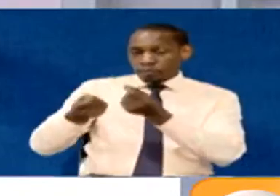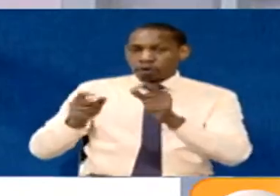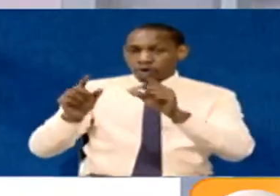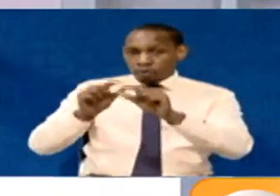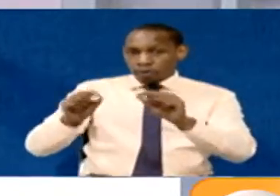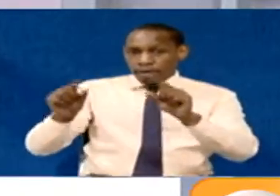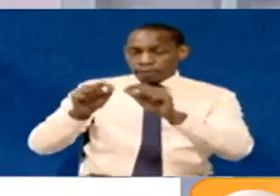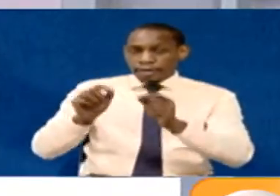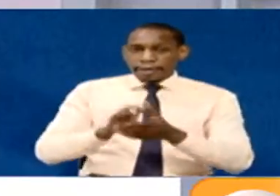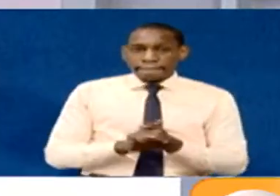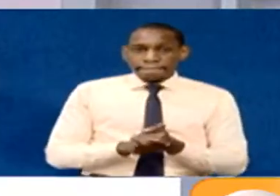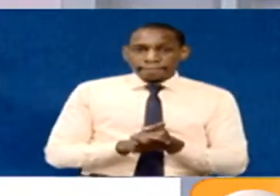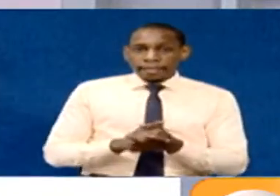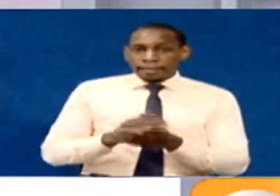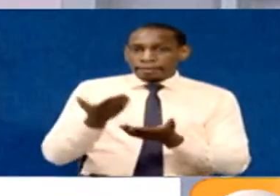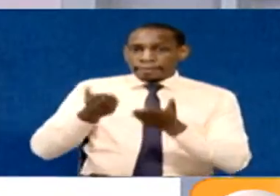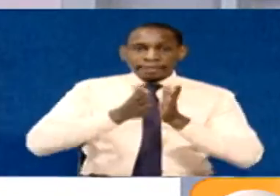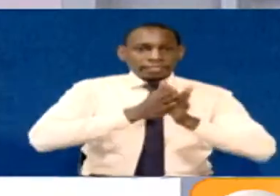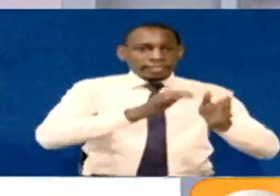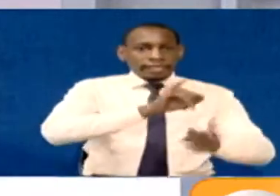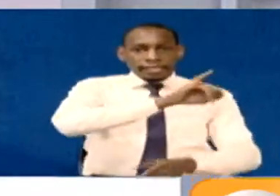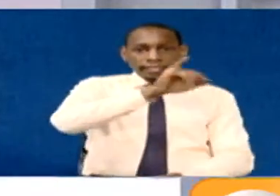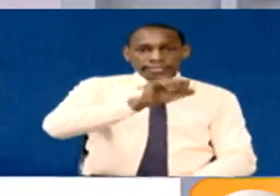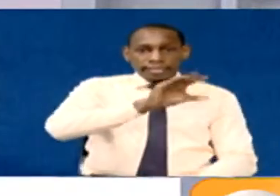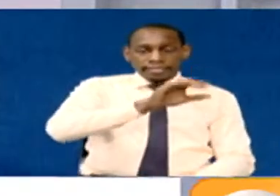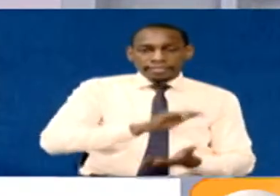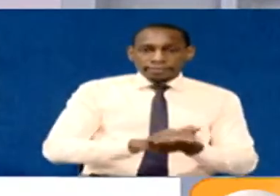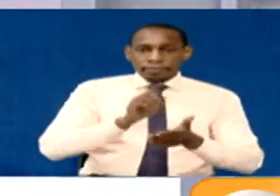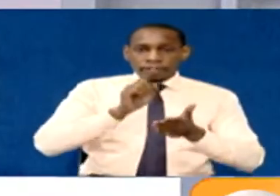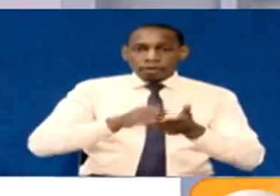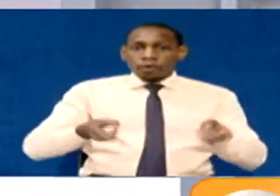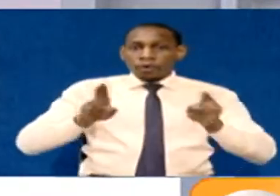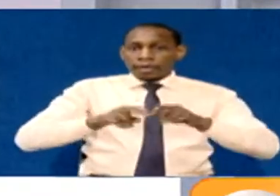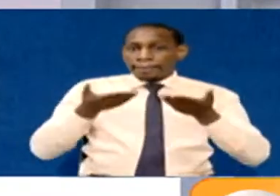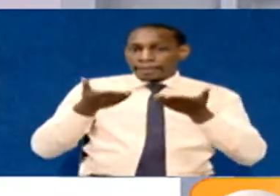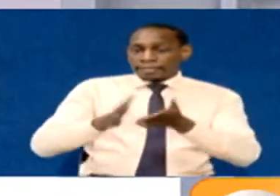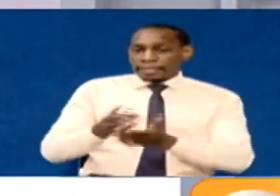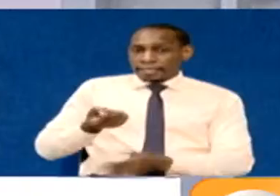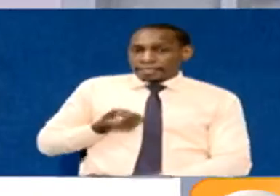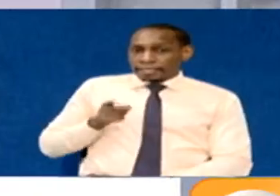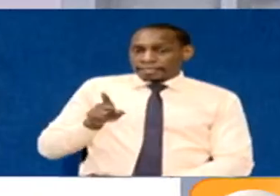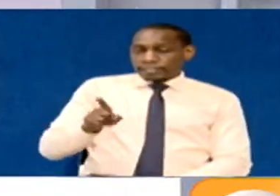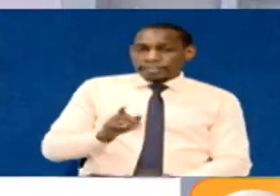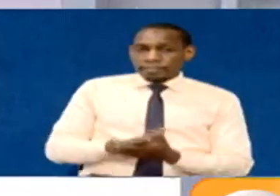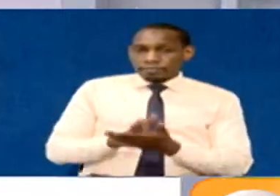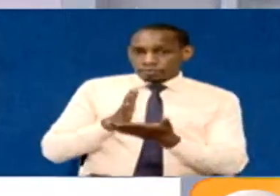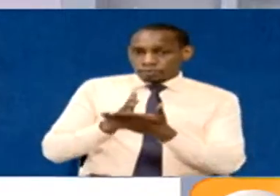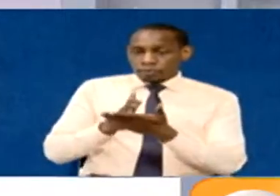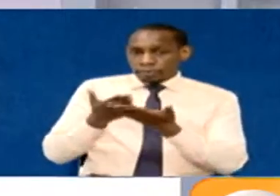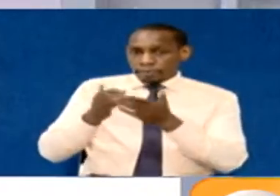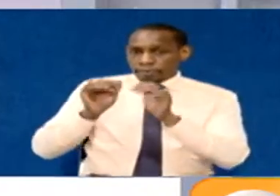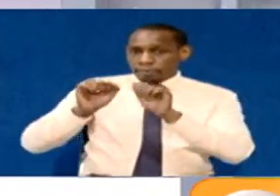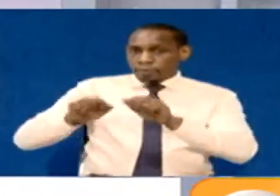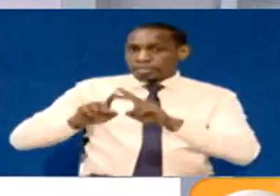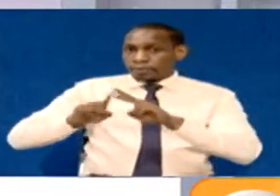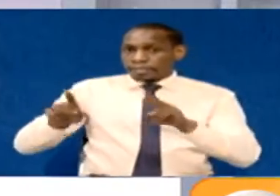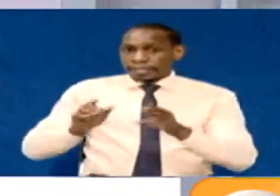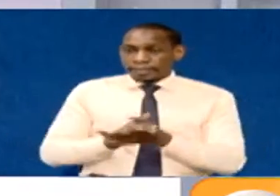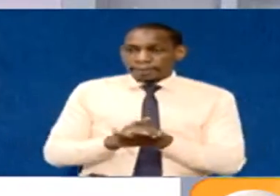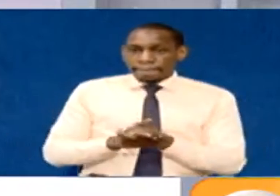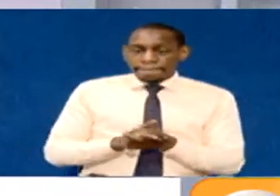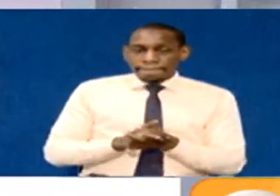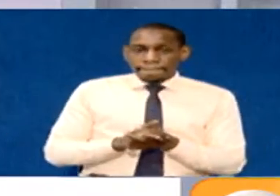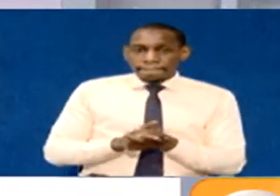her, and maybe by extension from the JSC. What happens now is she has to walk a tightrope. So does she begin an